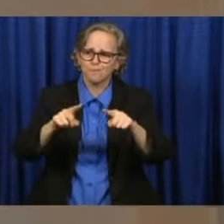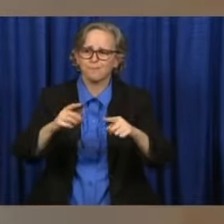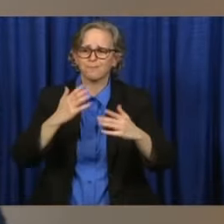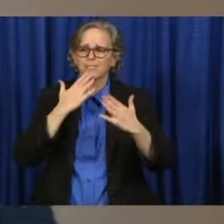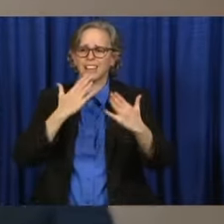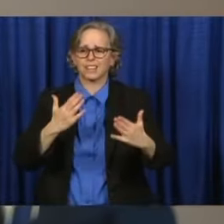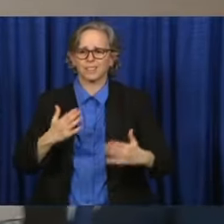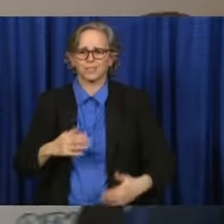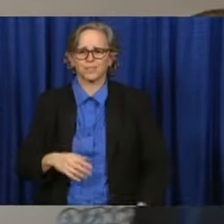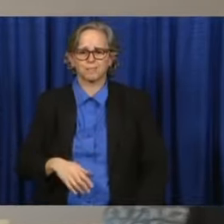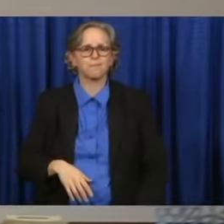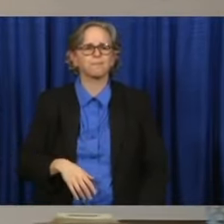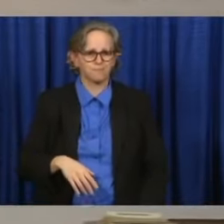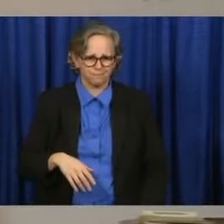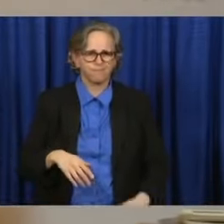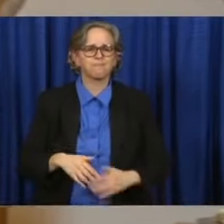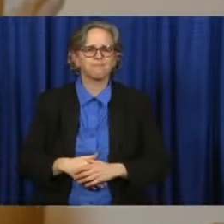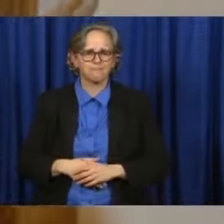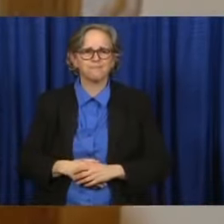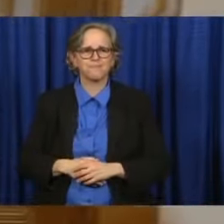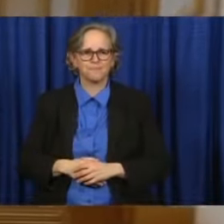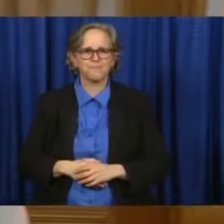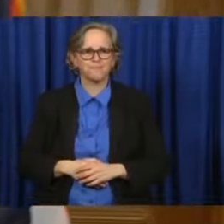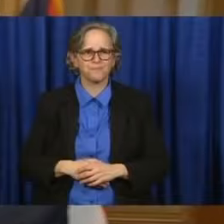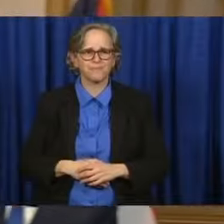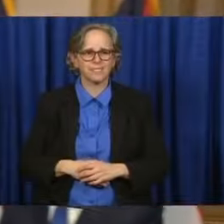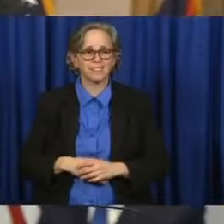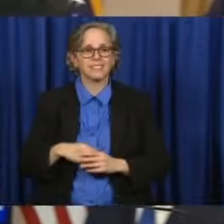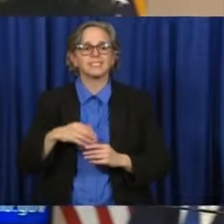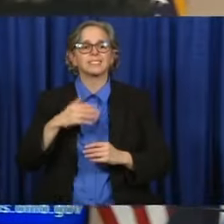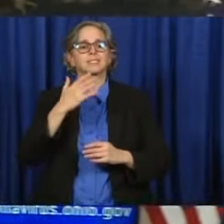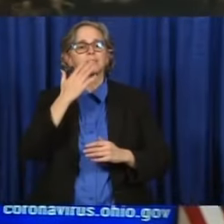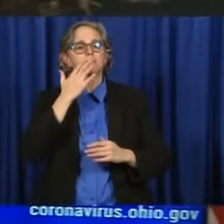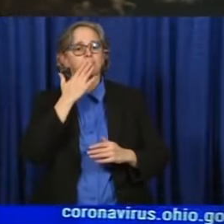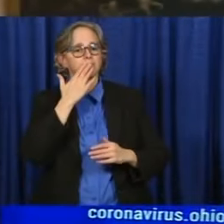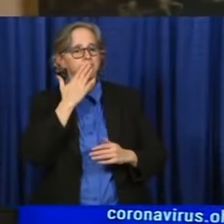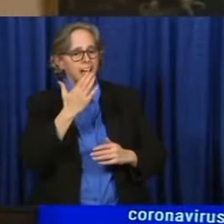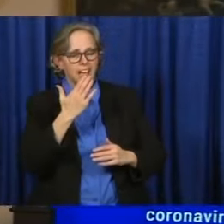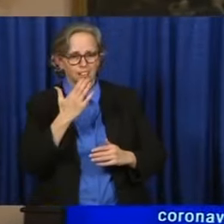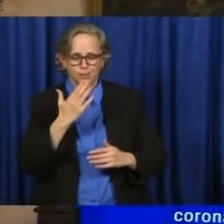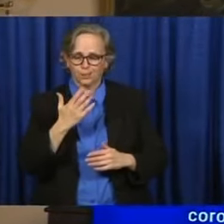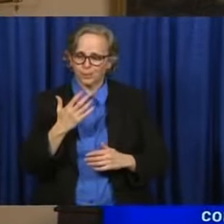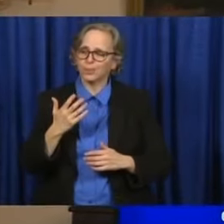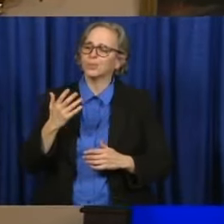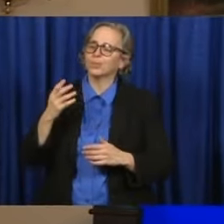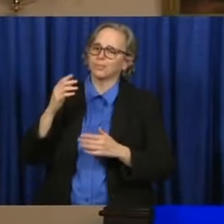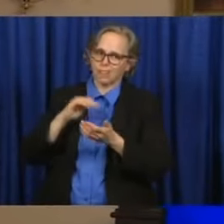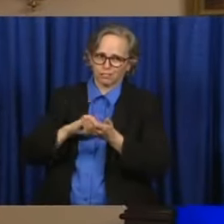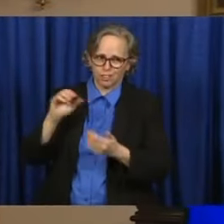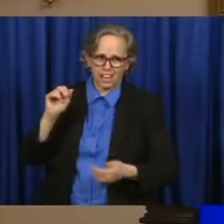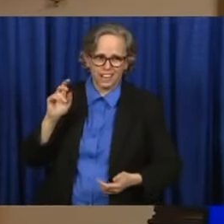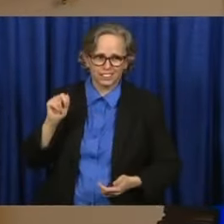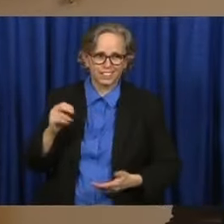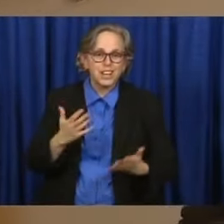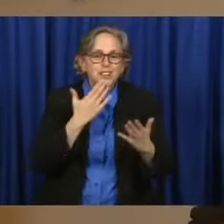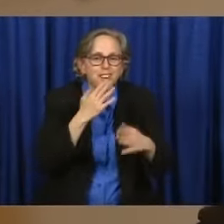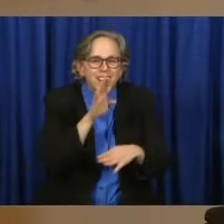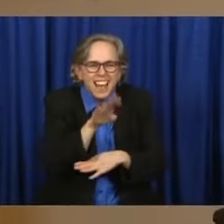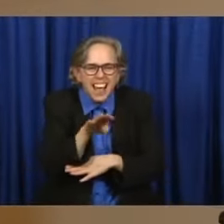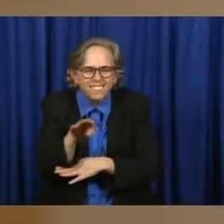Lieutenant Governor, thank you very much. Dr. Acton? Thank you. Good afternoon,